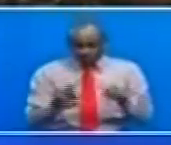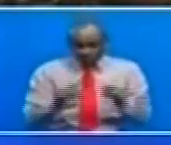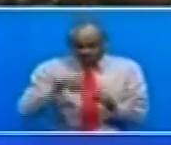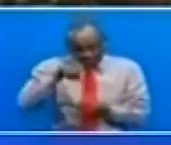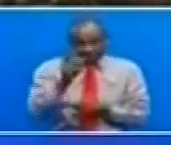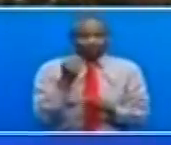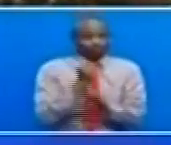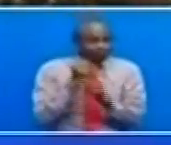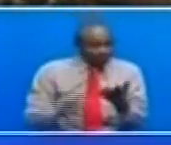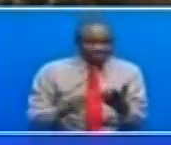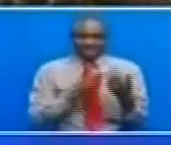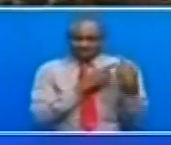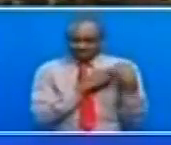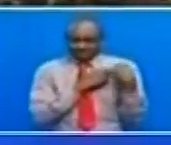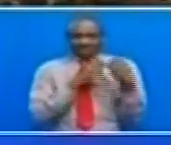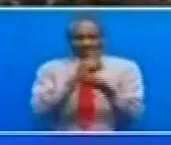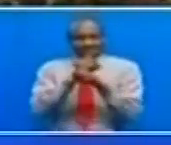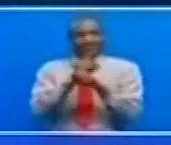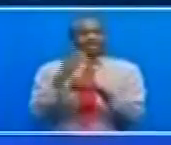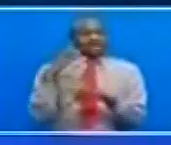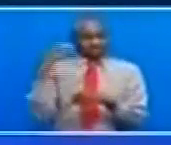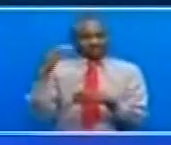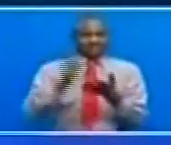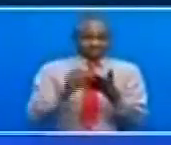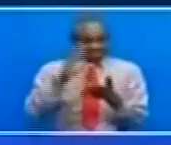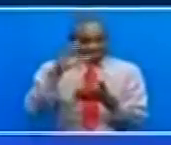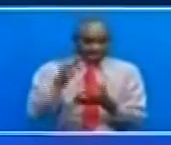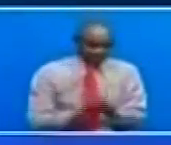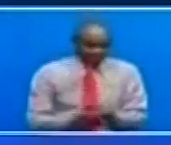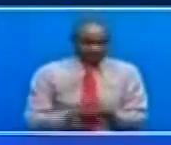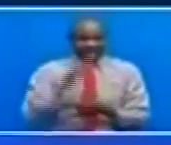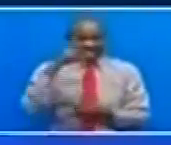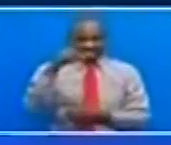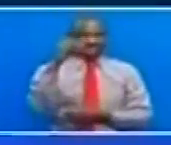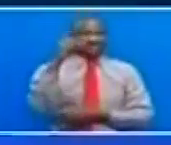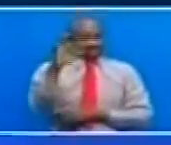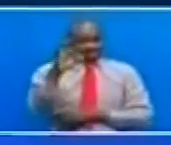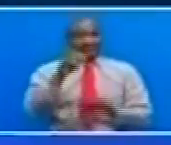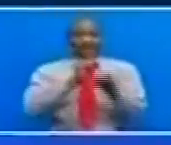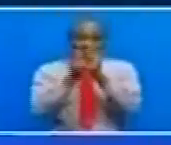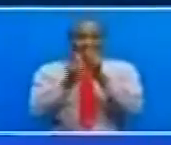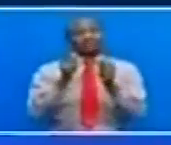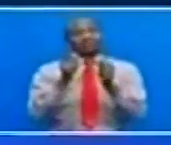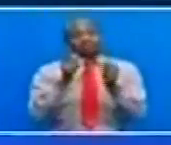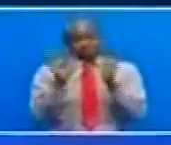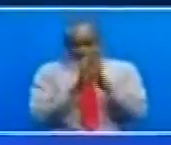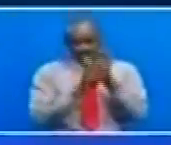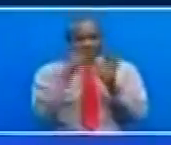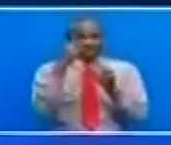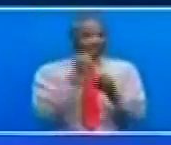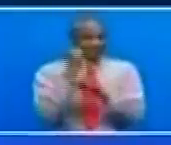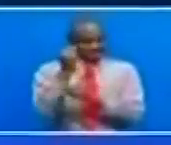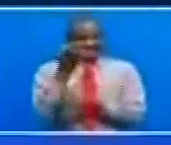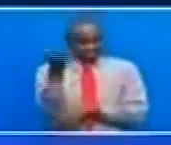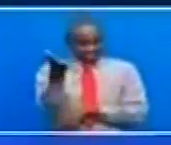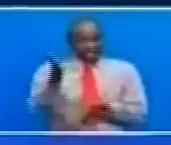drastically limiting the role of Defense Cabinet Secretary. The Kenya Defense Forces Amendment Bill 2015, currently before the